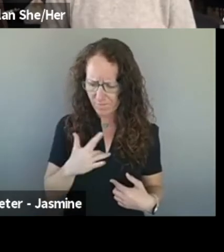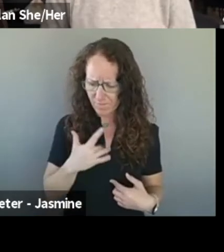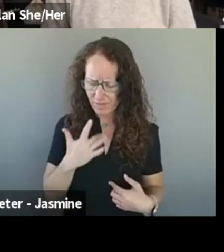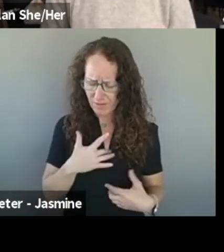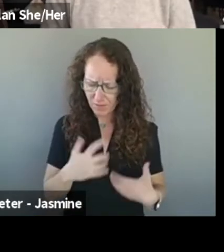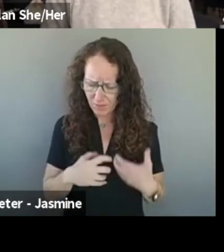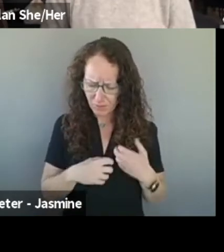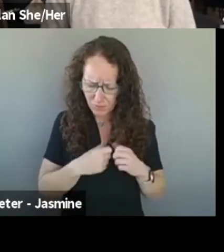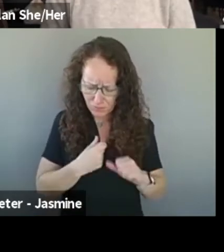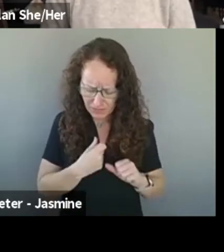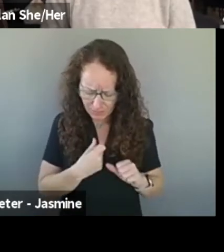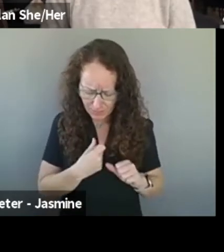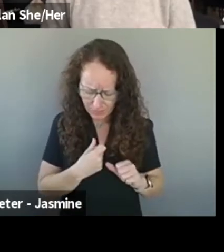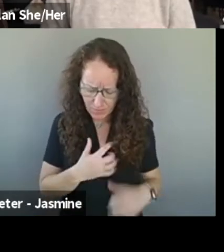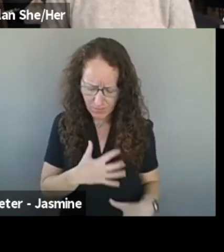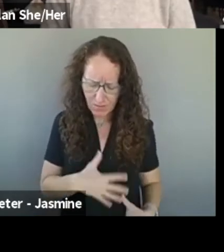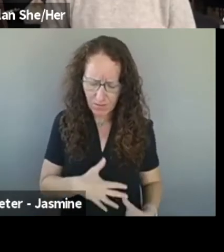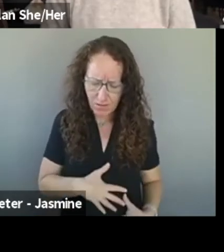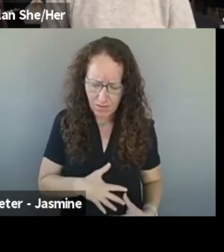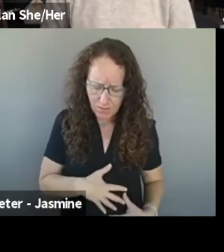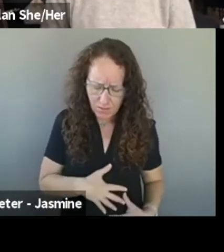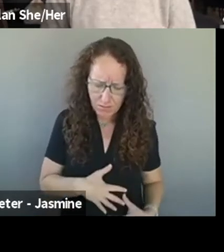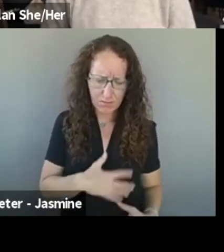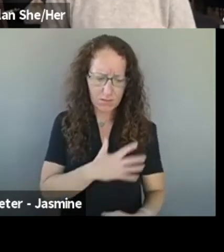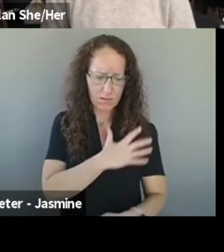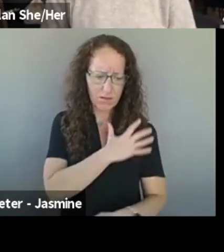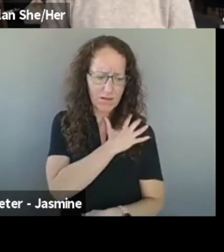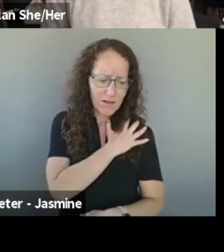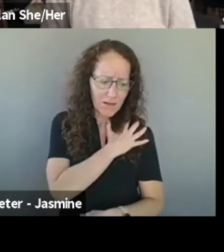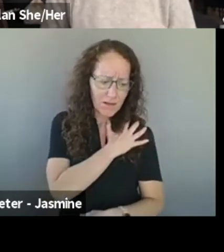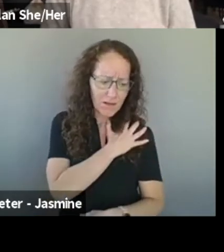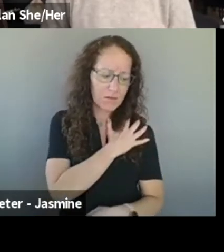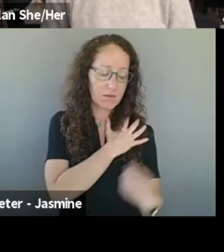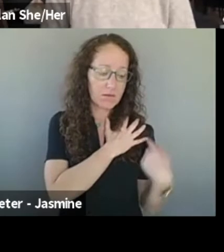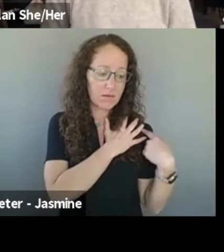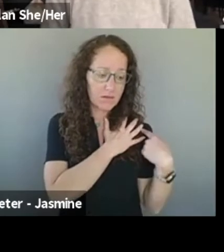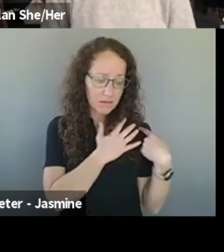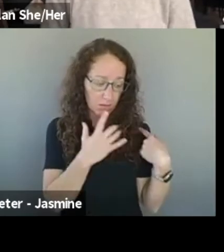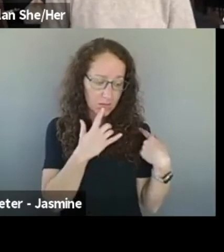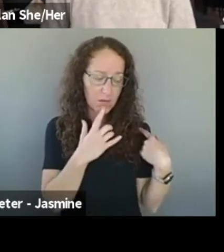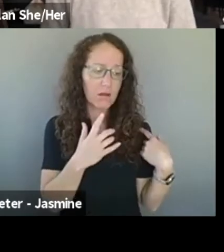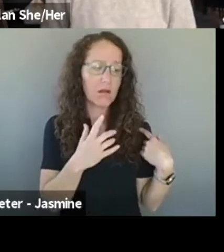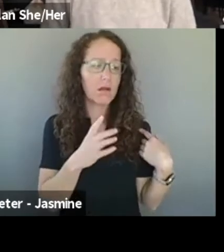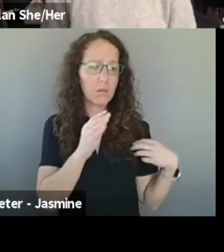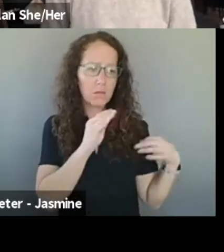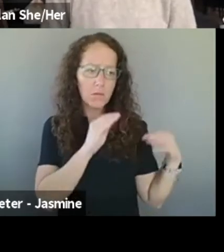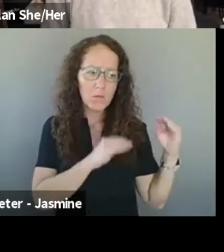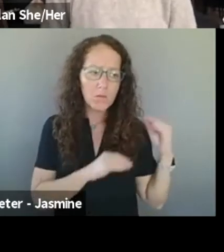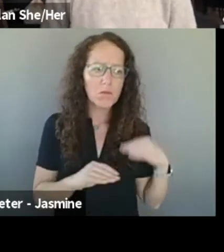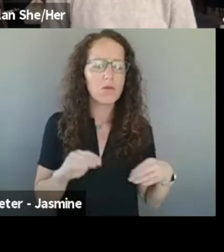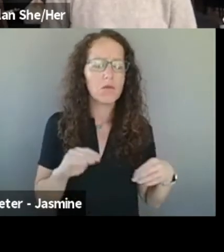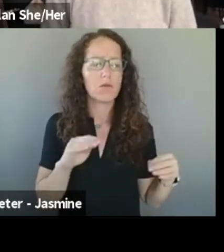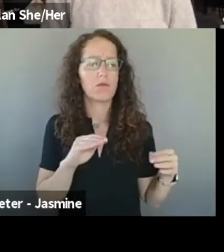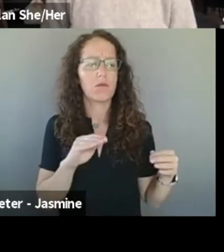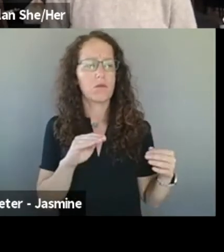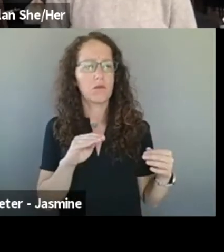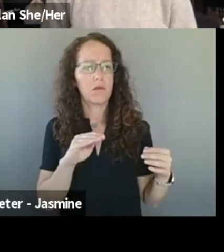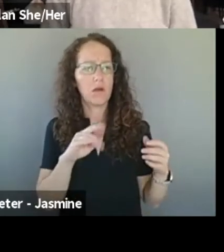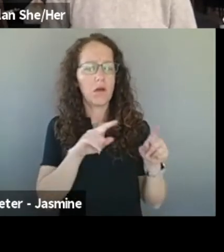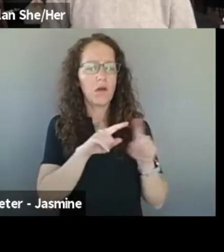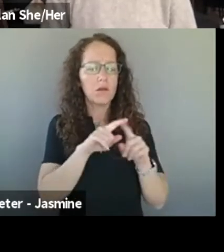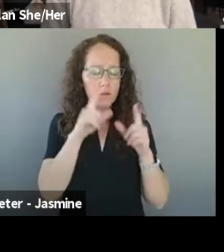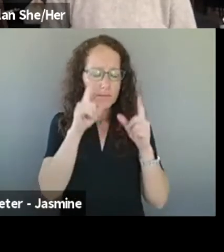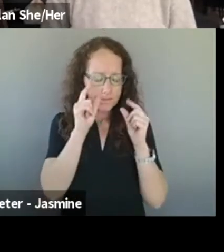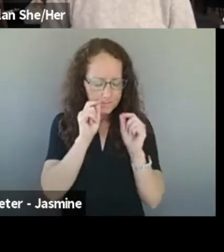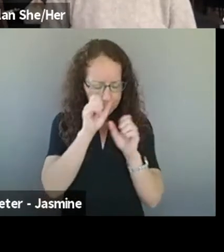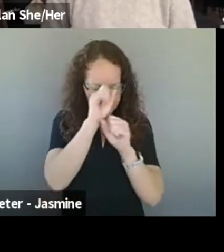color that lives in your body? Get really curious about what you're feeling, what's